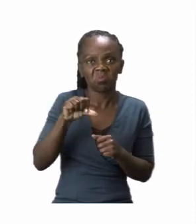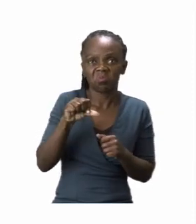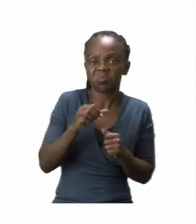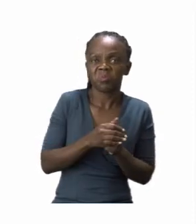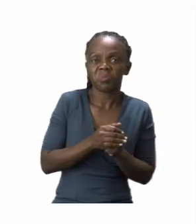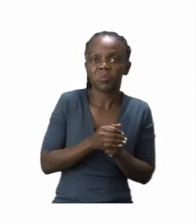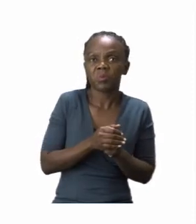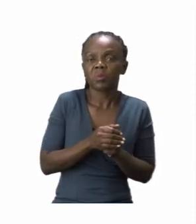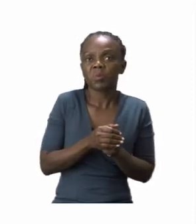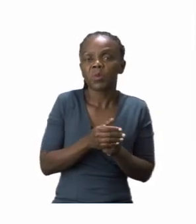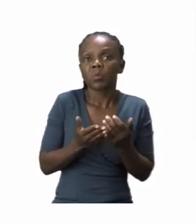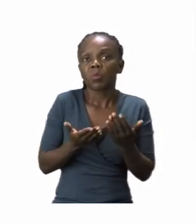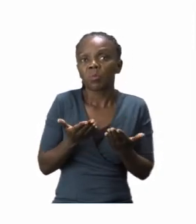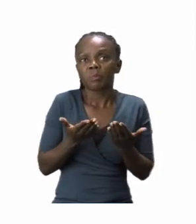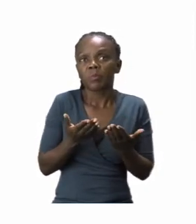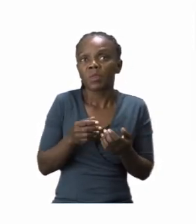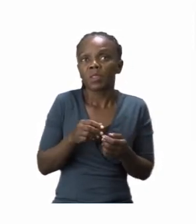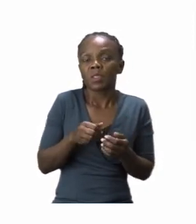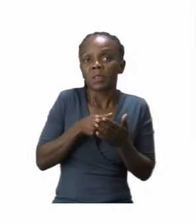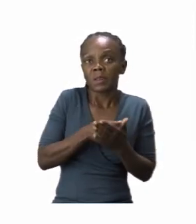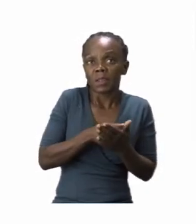write the word huff.